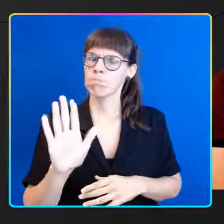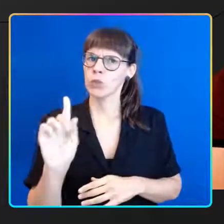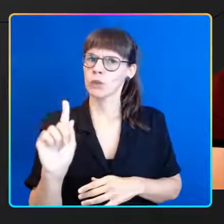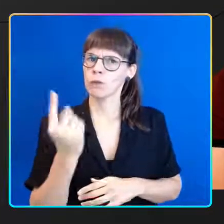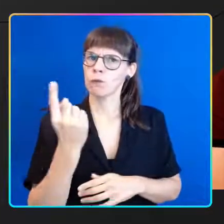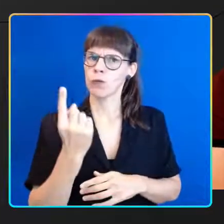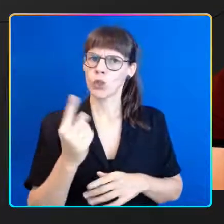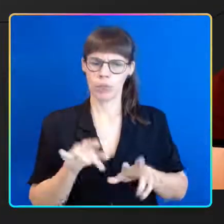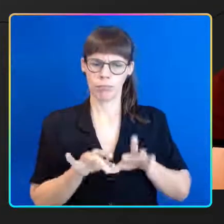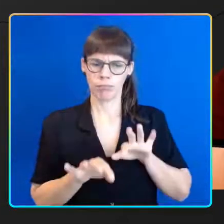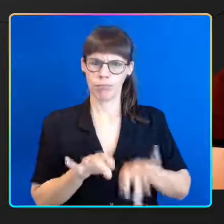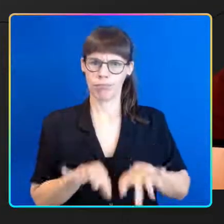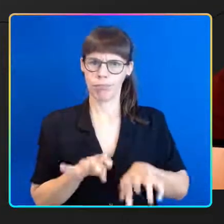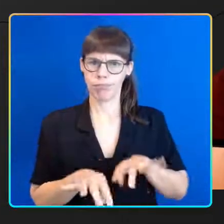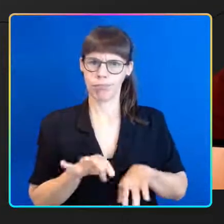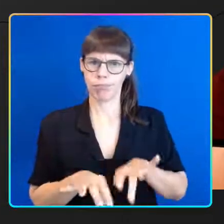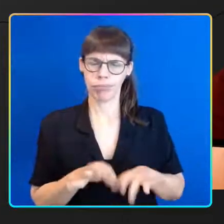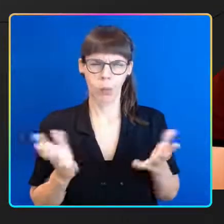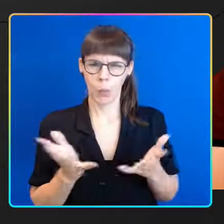computer?